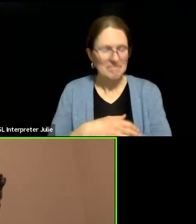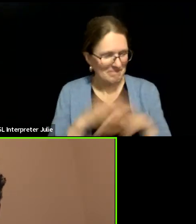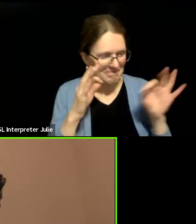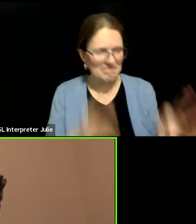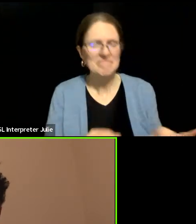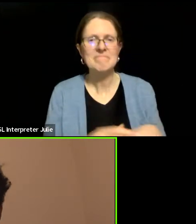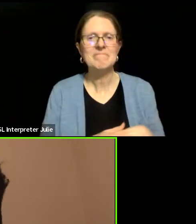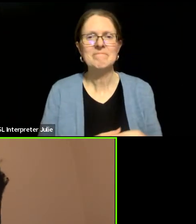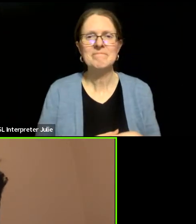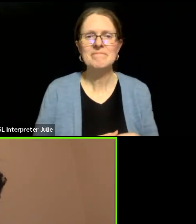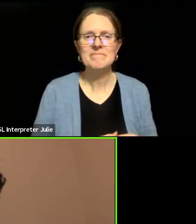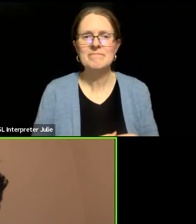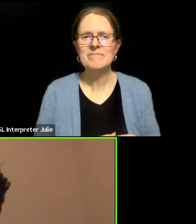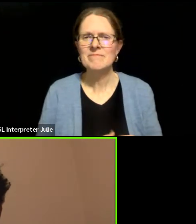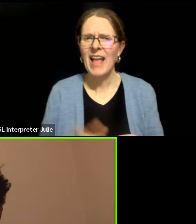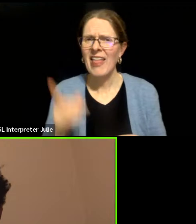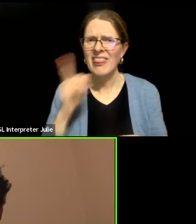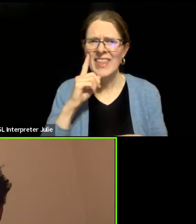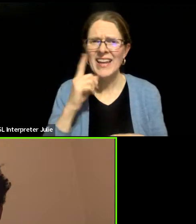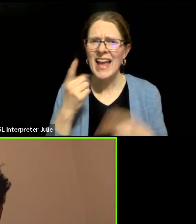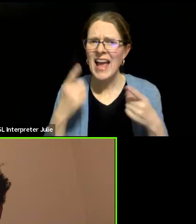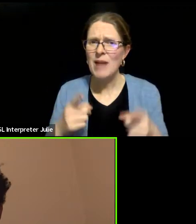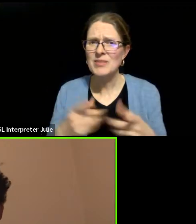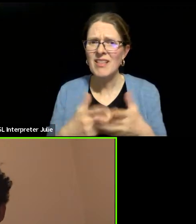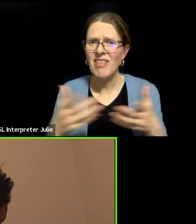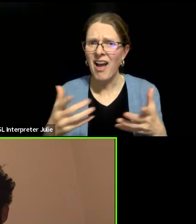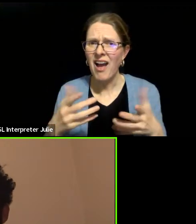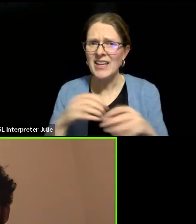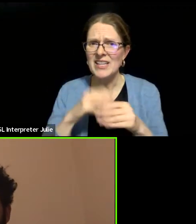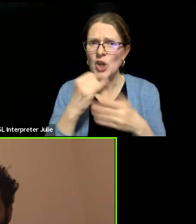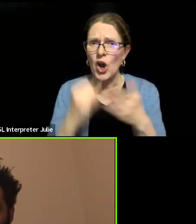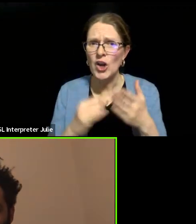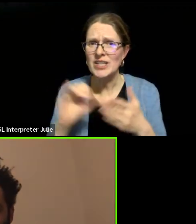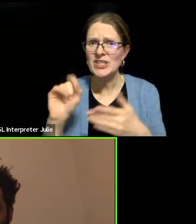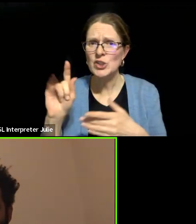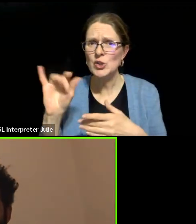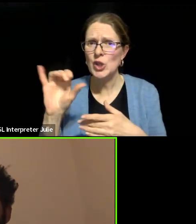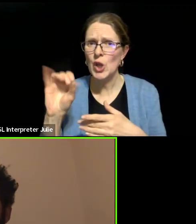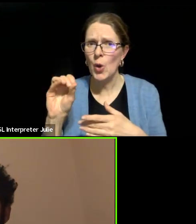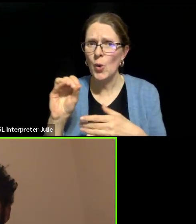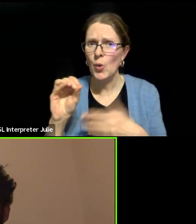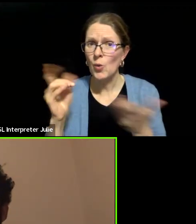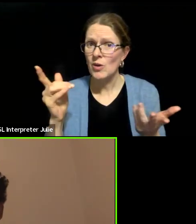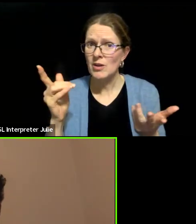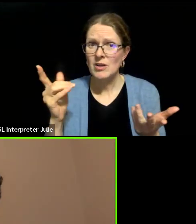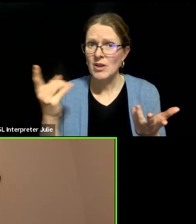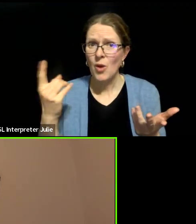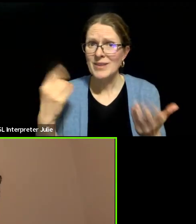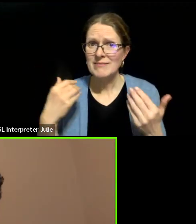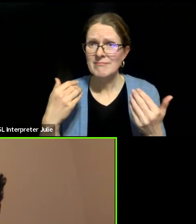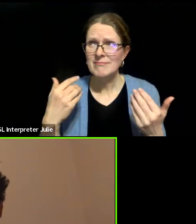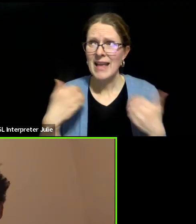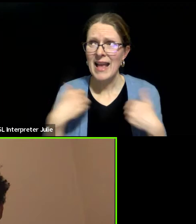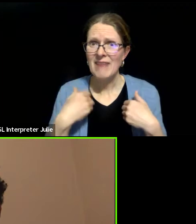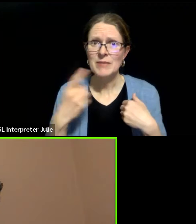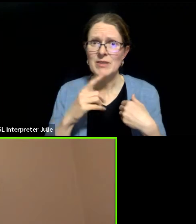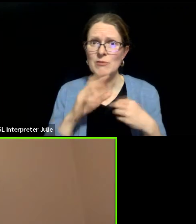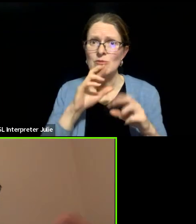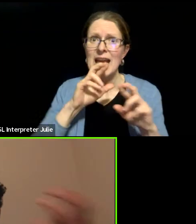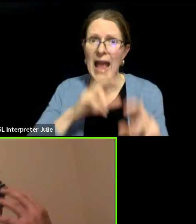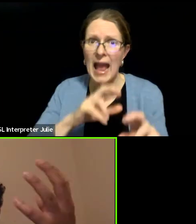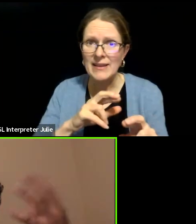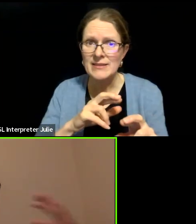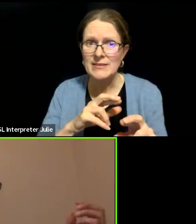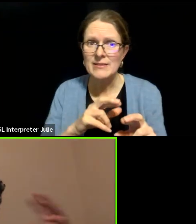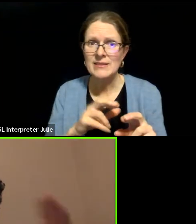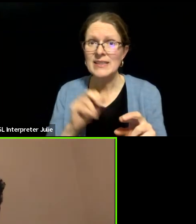collaborators. And I think that happens a lot in artist studios. You know, it's sort of like, there's always something you react to. I think that's why if you ever go to an